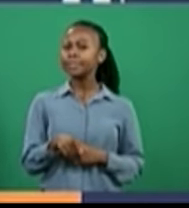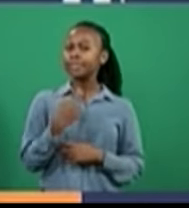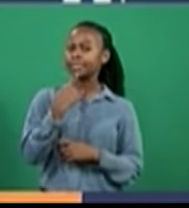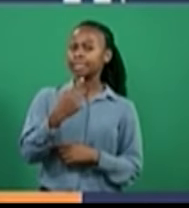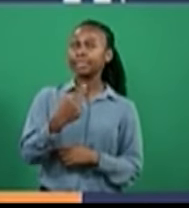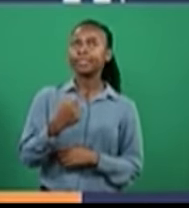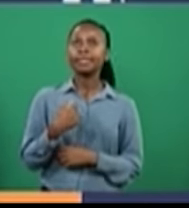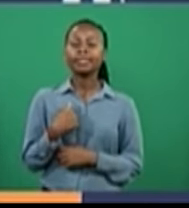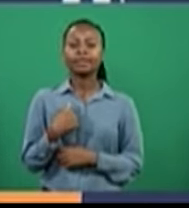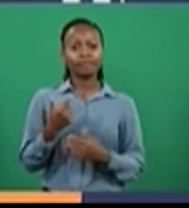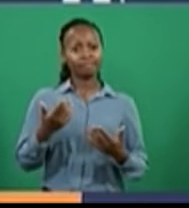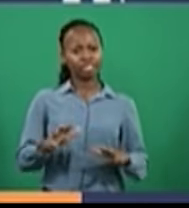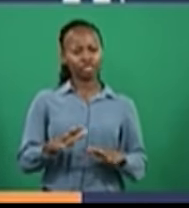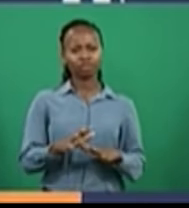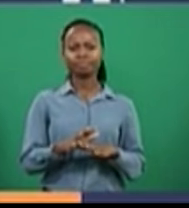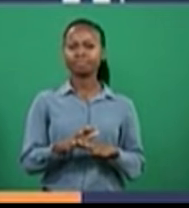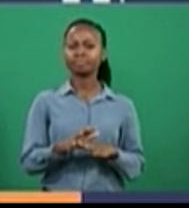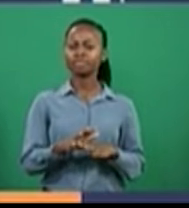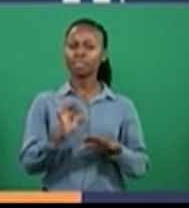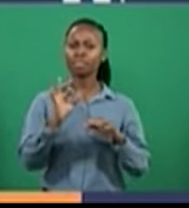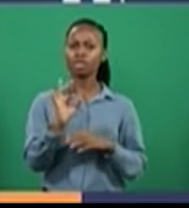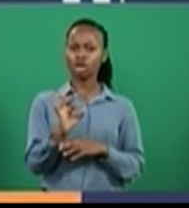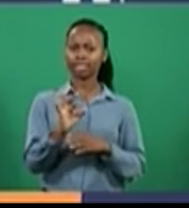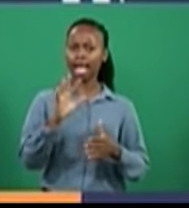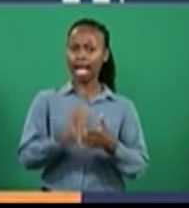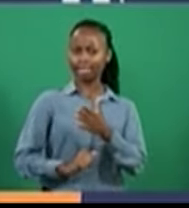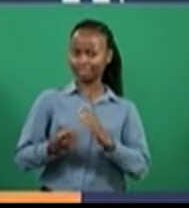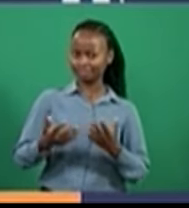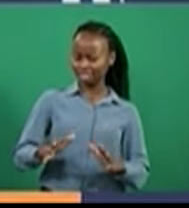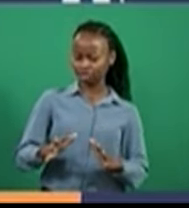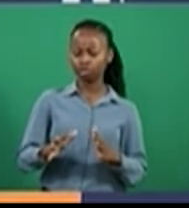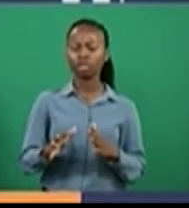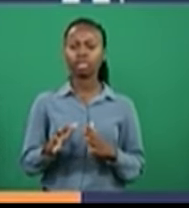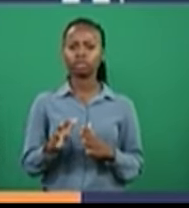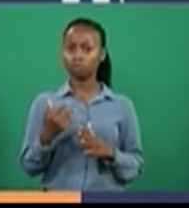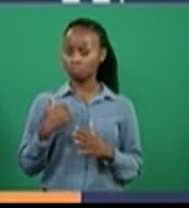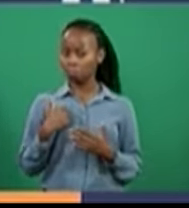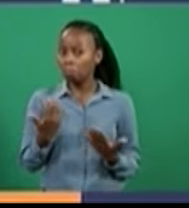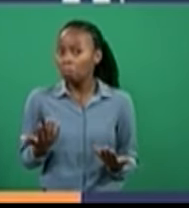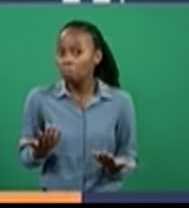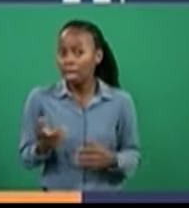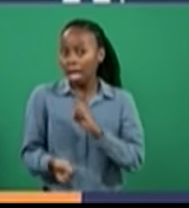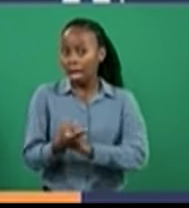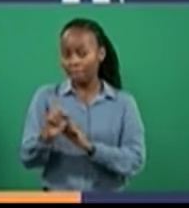considered cutting before the Fed? And Claire says, how high is the bar